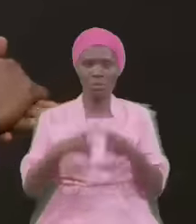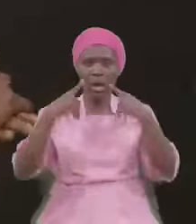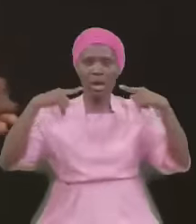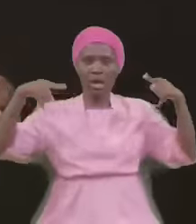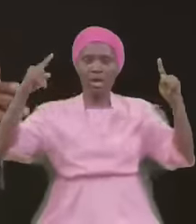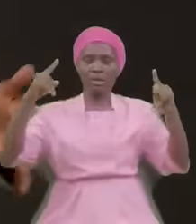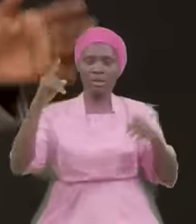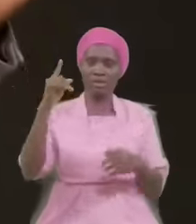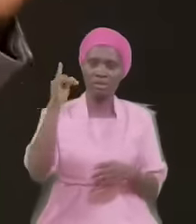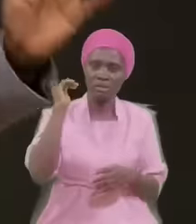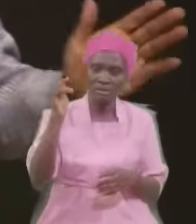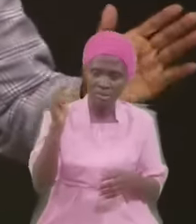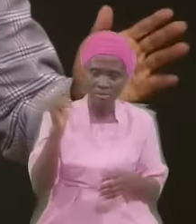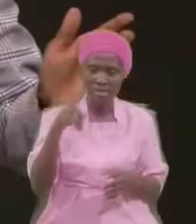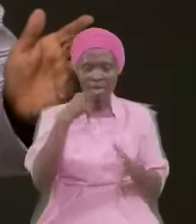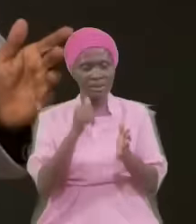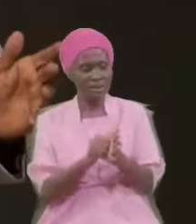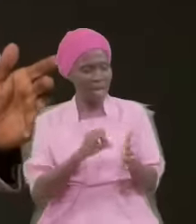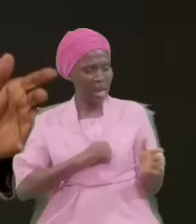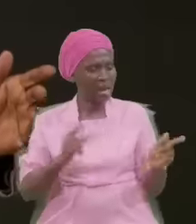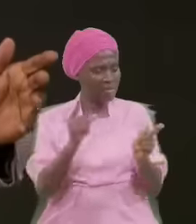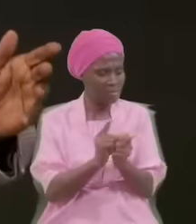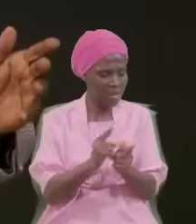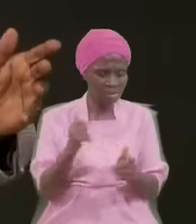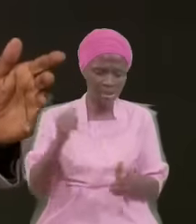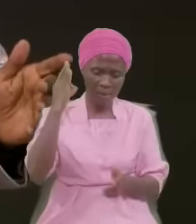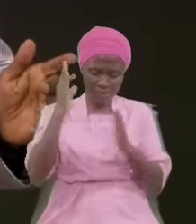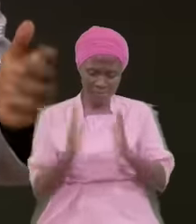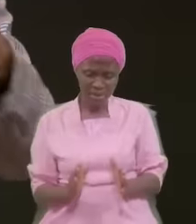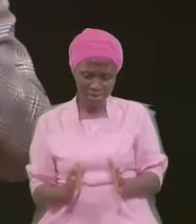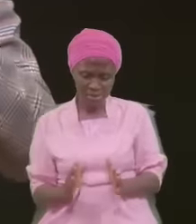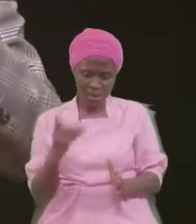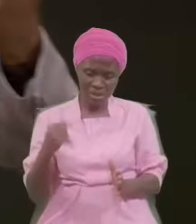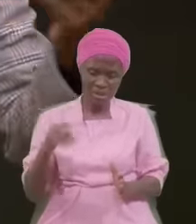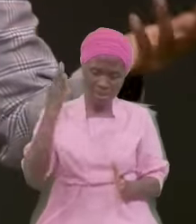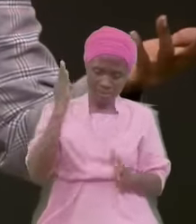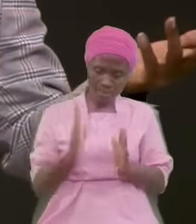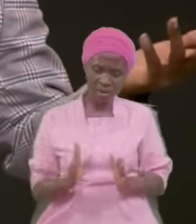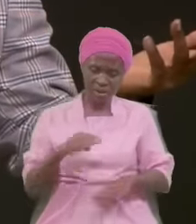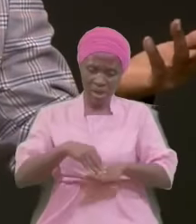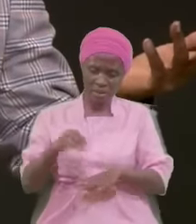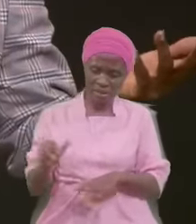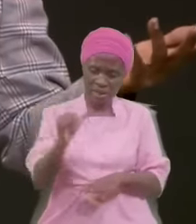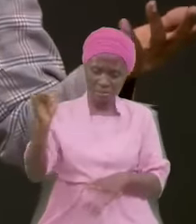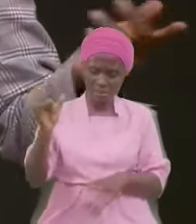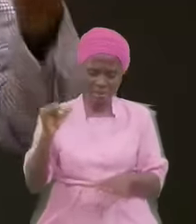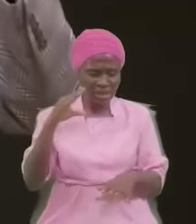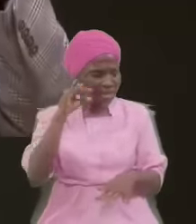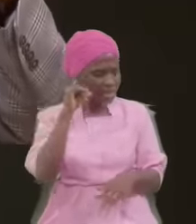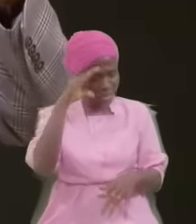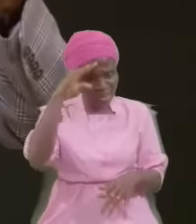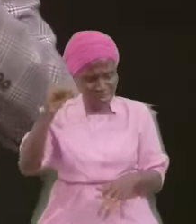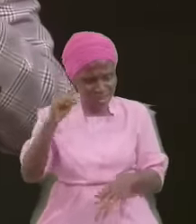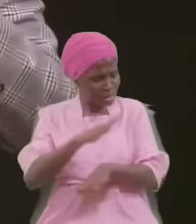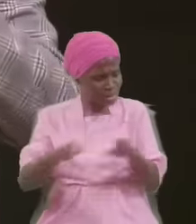the pastor, we had an appointment at the tarmac walking. I didn't close my eyes, he didn't close his eyes, and